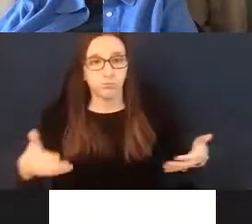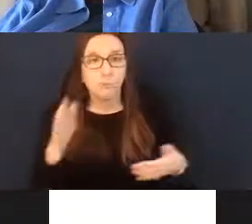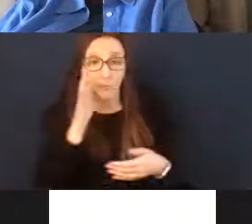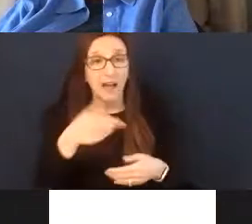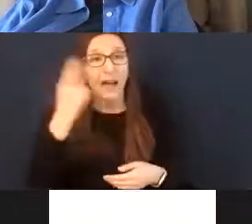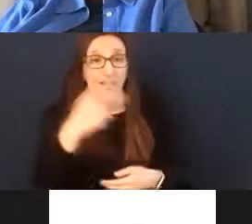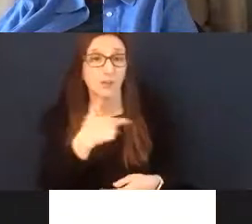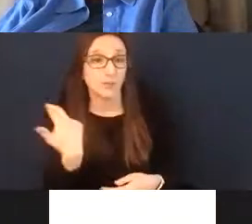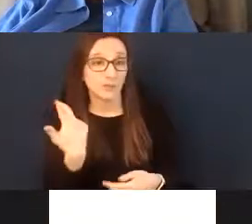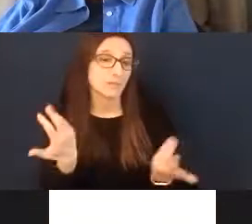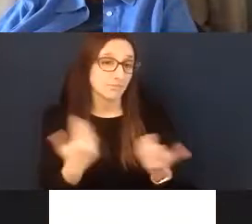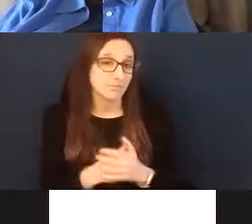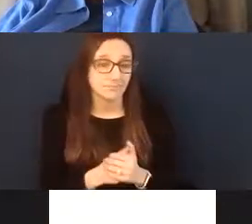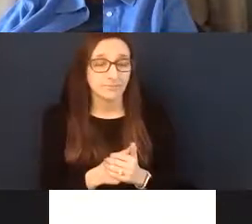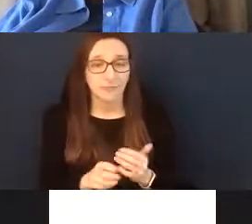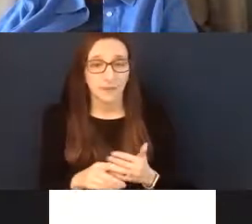of obesity.